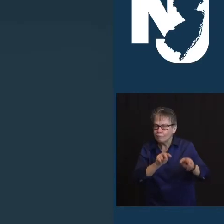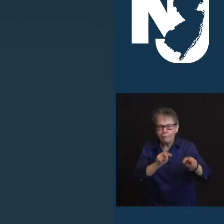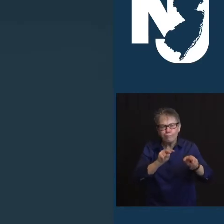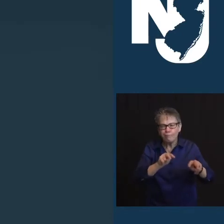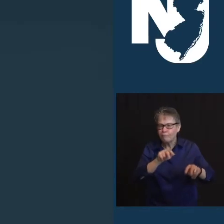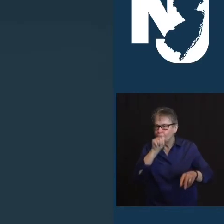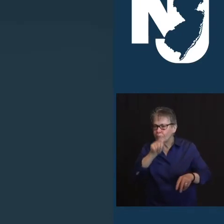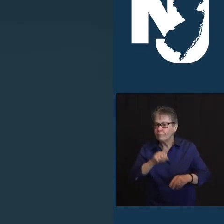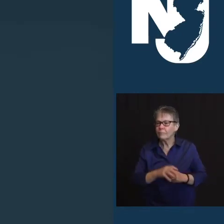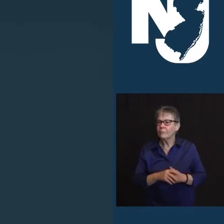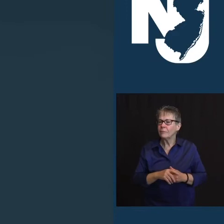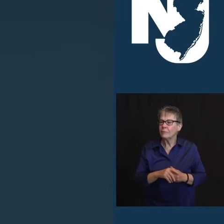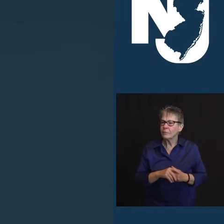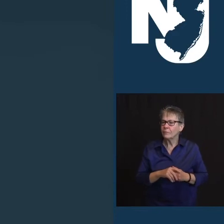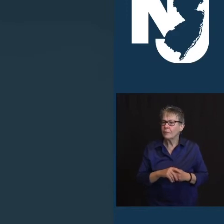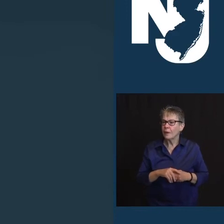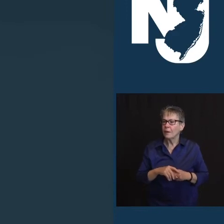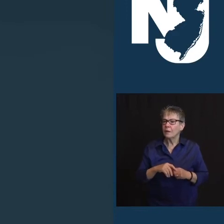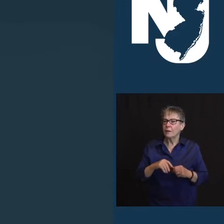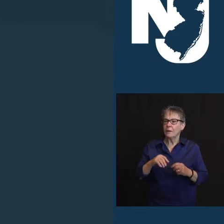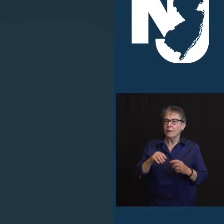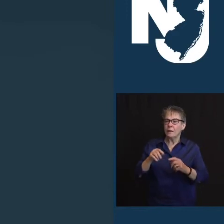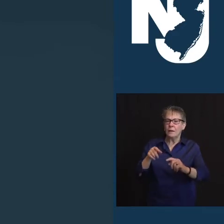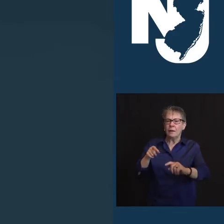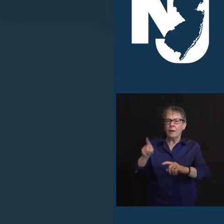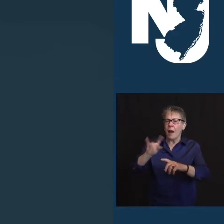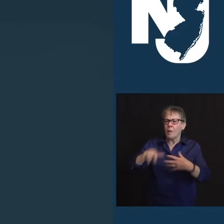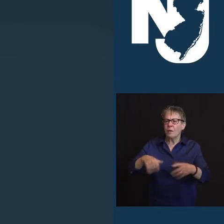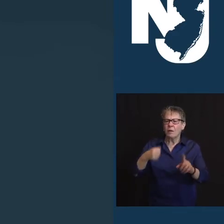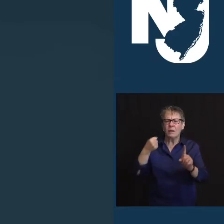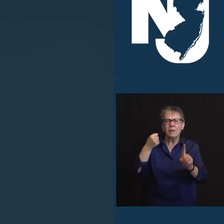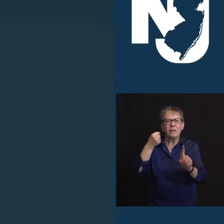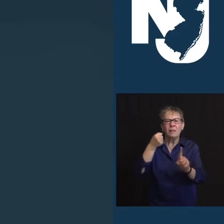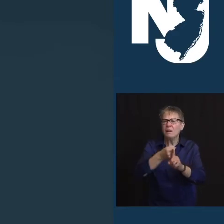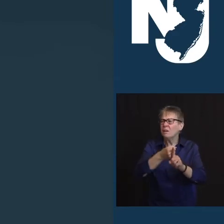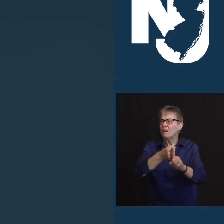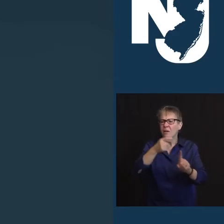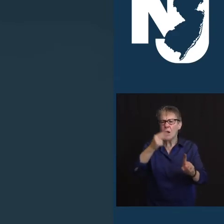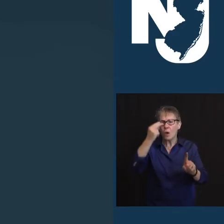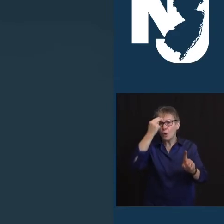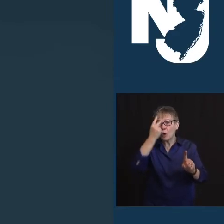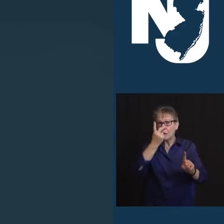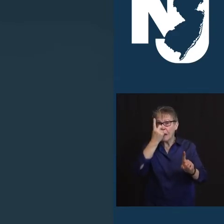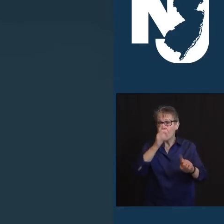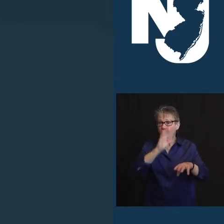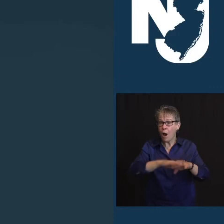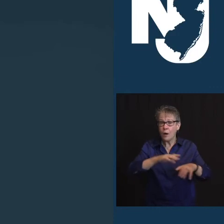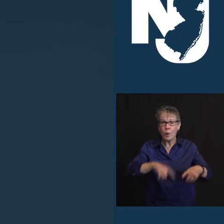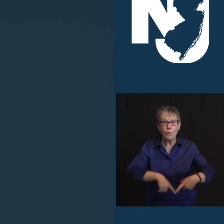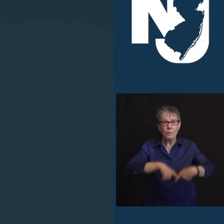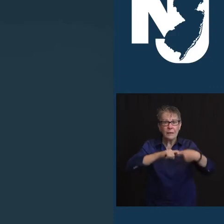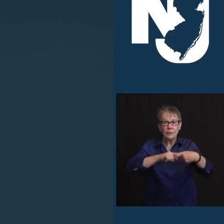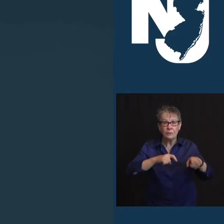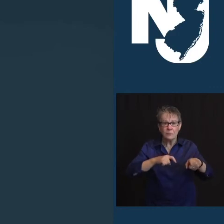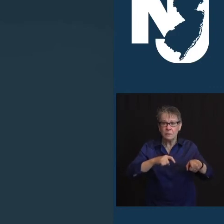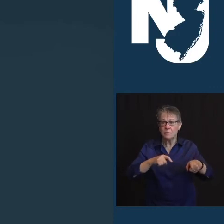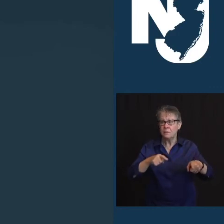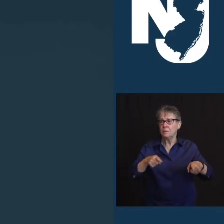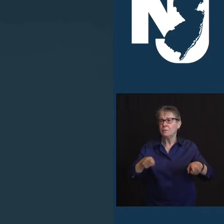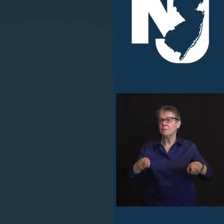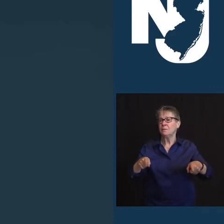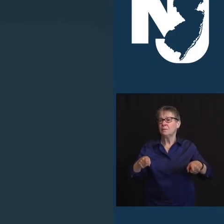probation for until January, I think. And they were relieved that Pat had not had. They want her back, but they were happy that